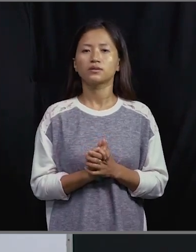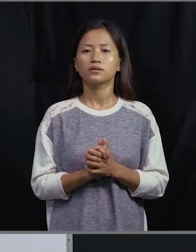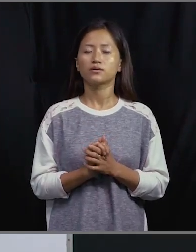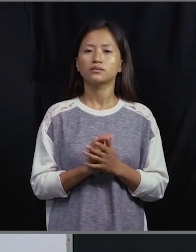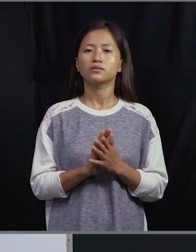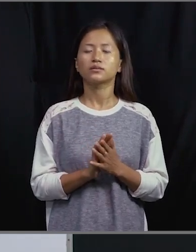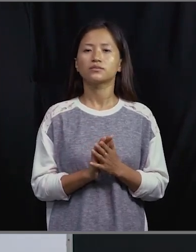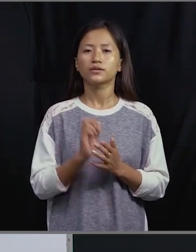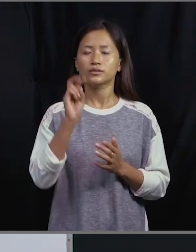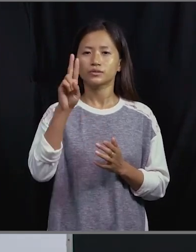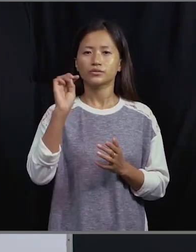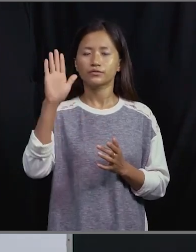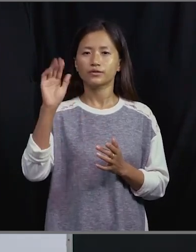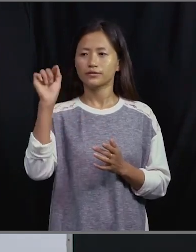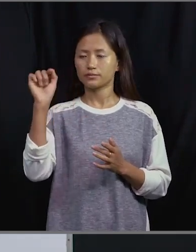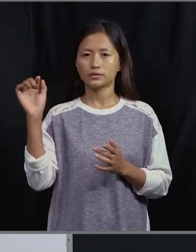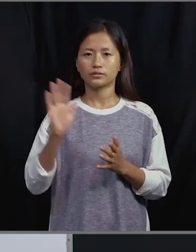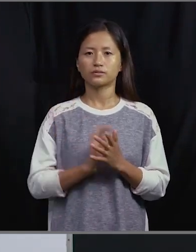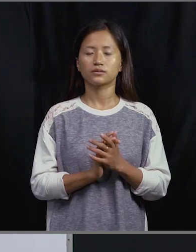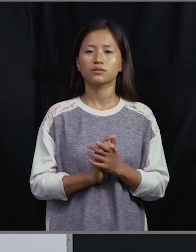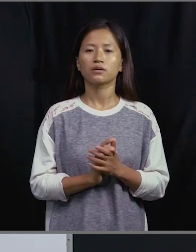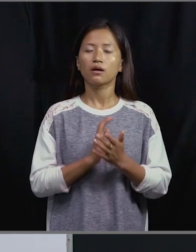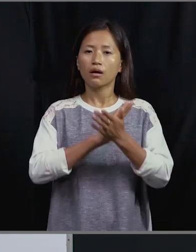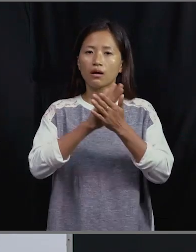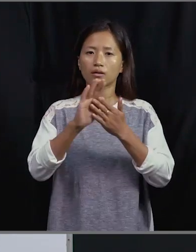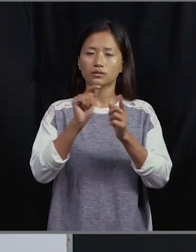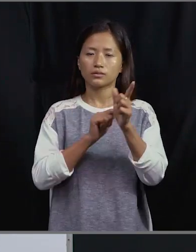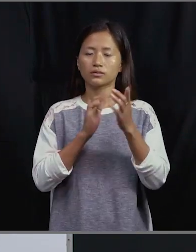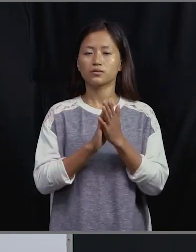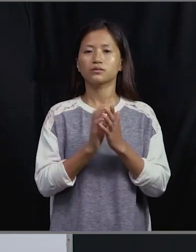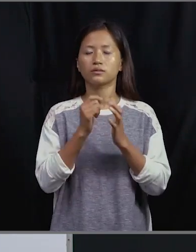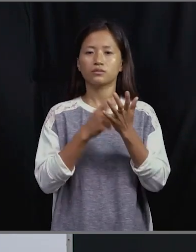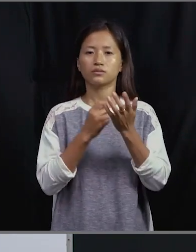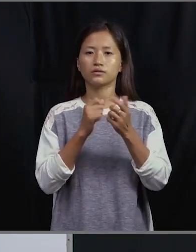and 25% hydrogen.